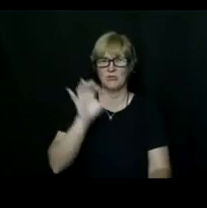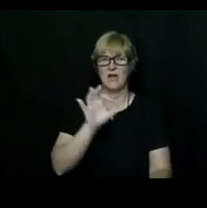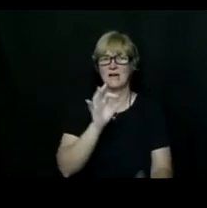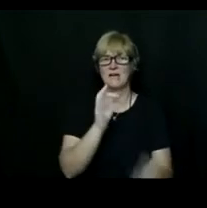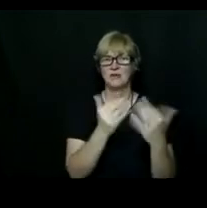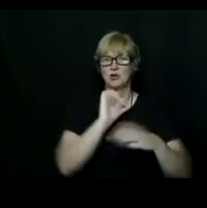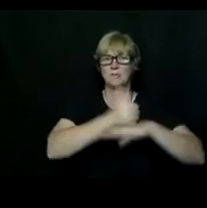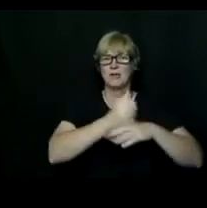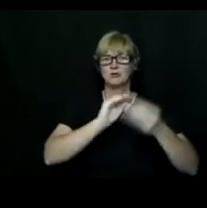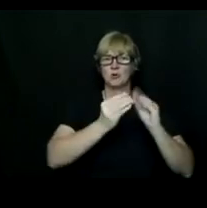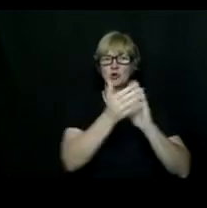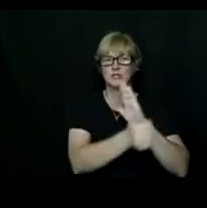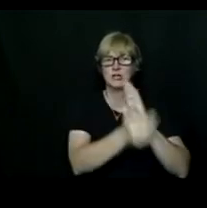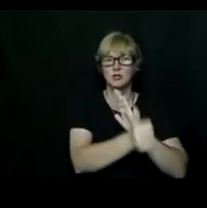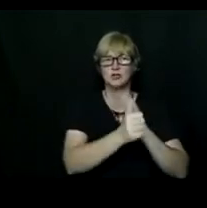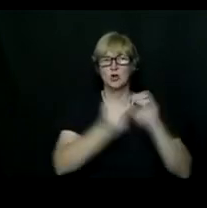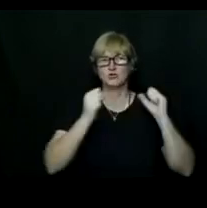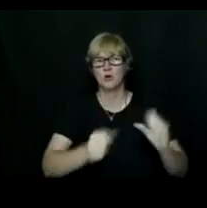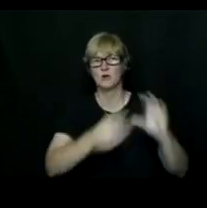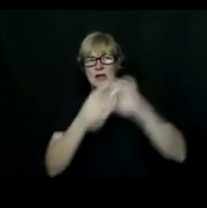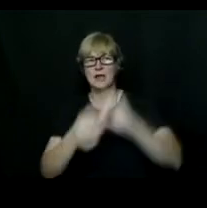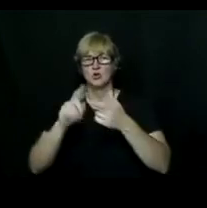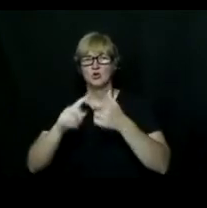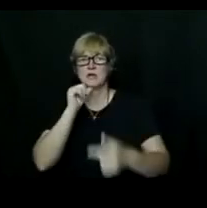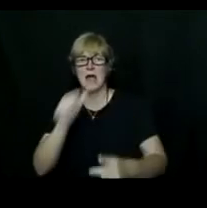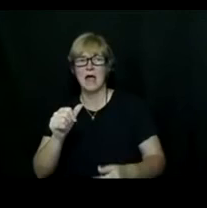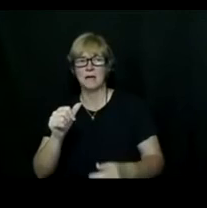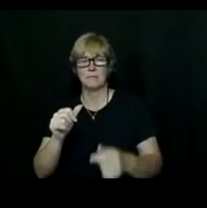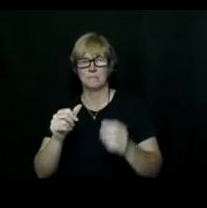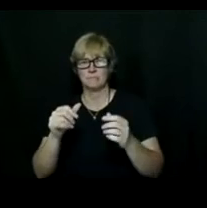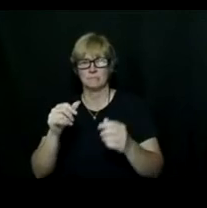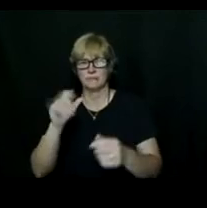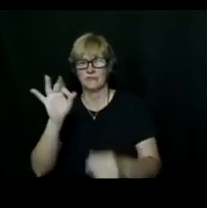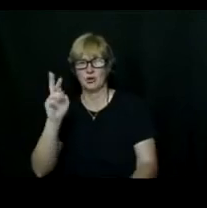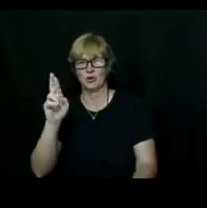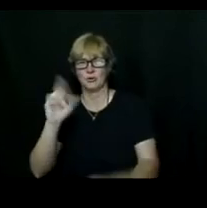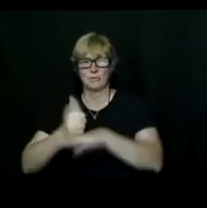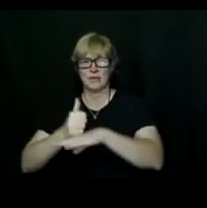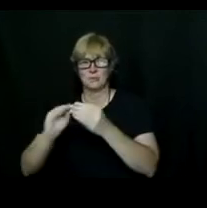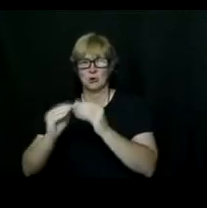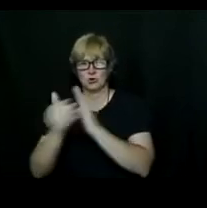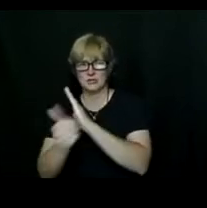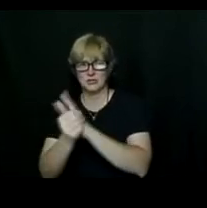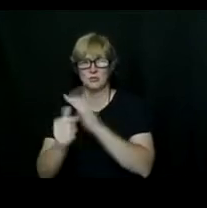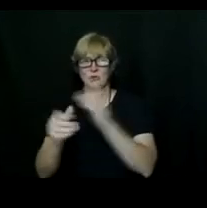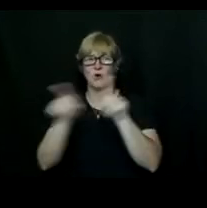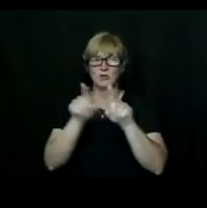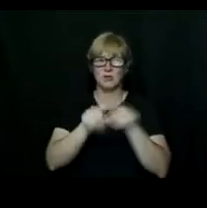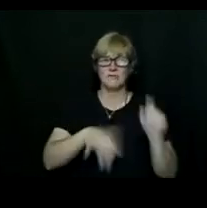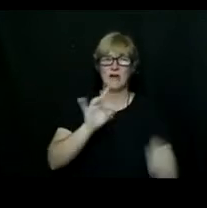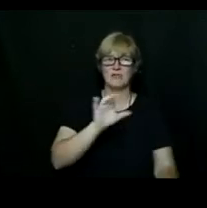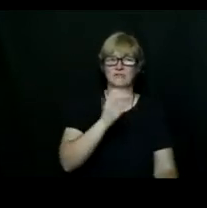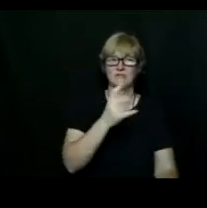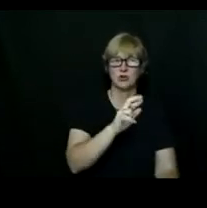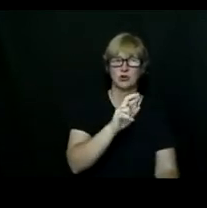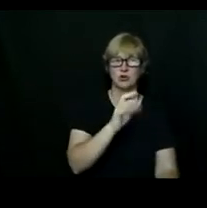fine motor skills than non-finger-based numerical skills. We've done a study in which we compared different facets of fine motor skills, and here we found that